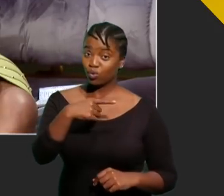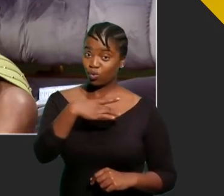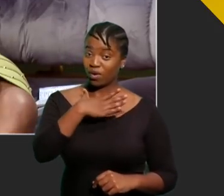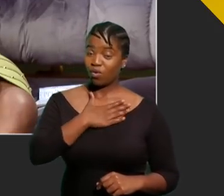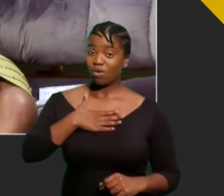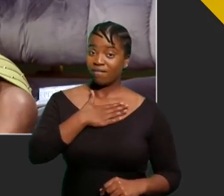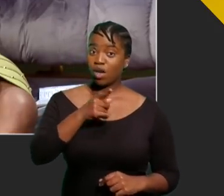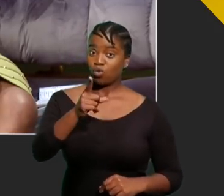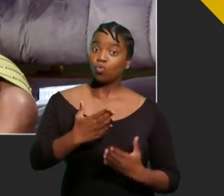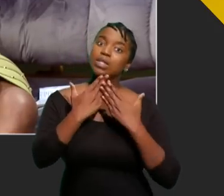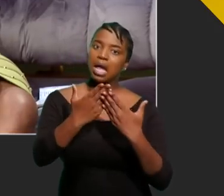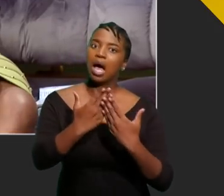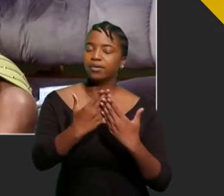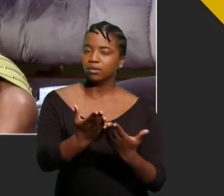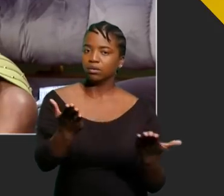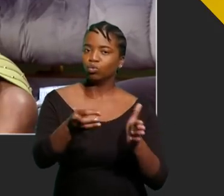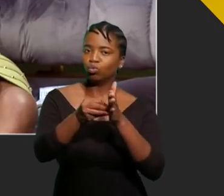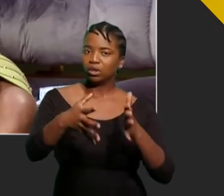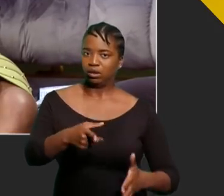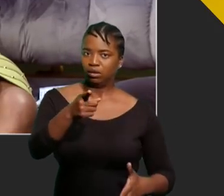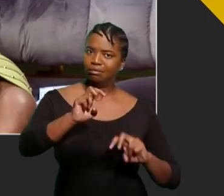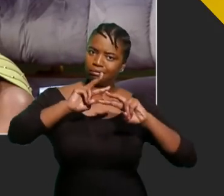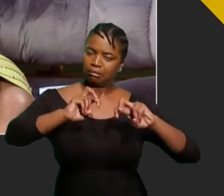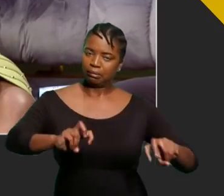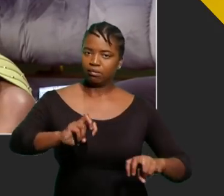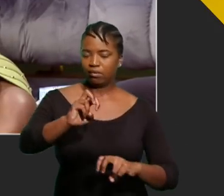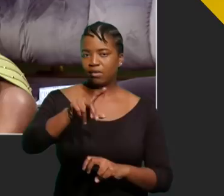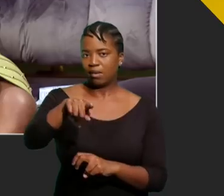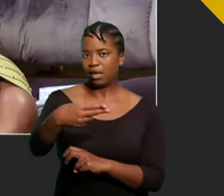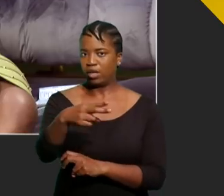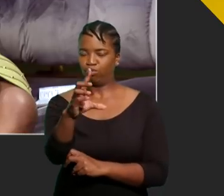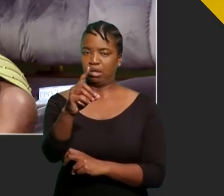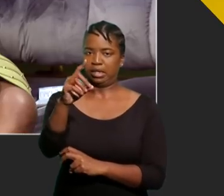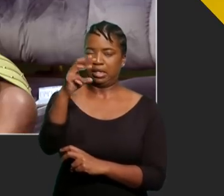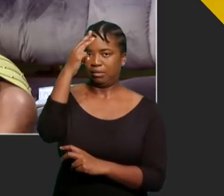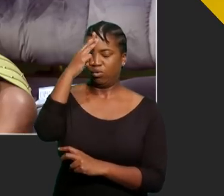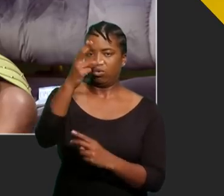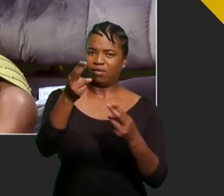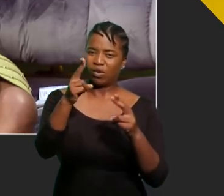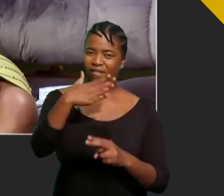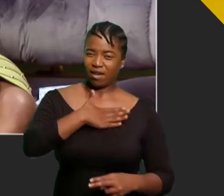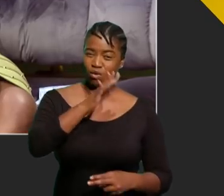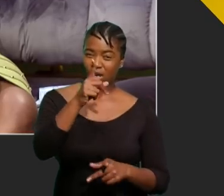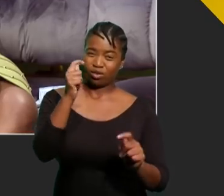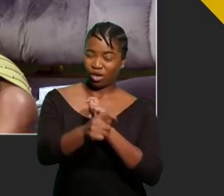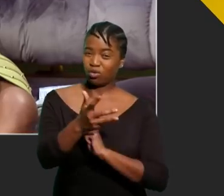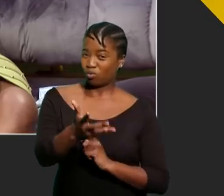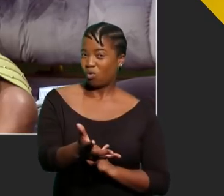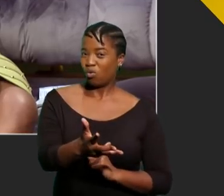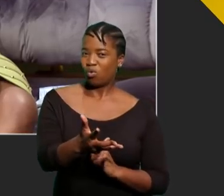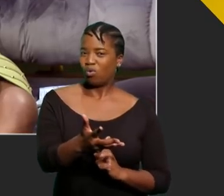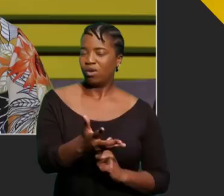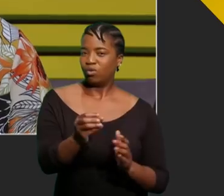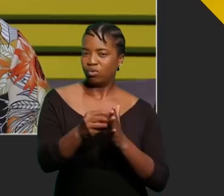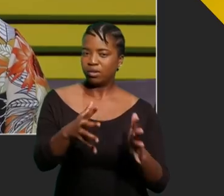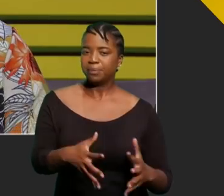as umuntu efundelayo, I mean, when umfundi, there's yeah. a reason why you're studying what you're studying. Do you feel you can change this, like in this space? I